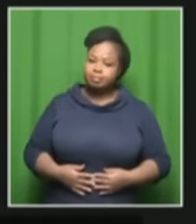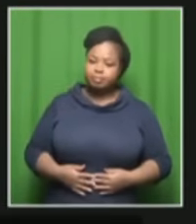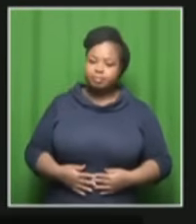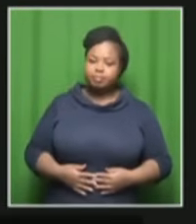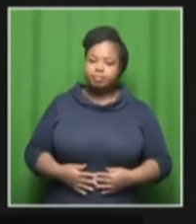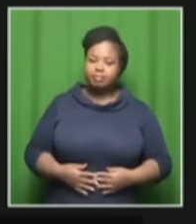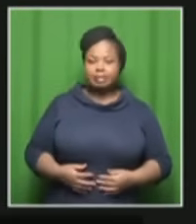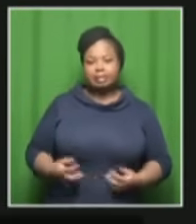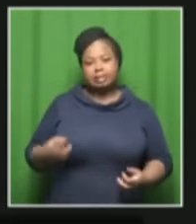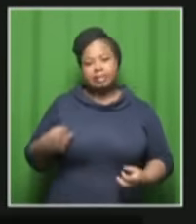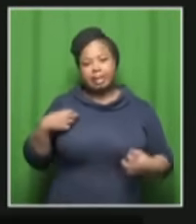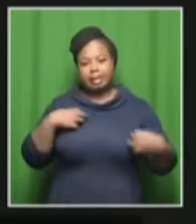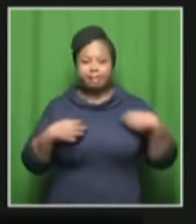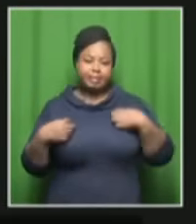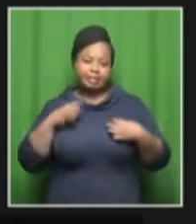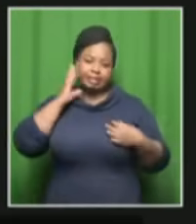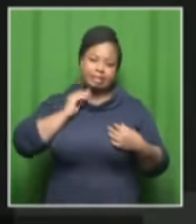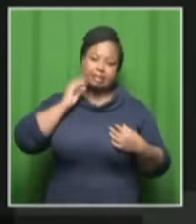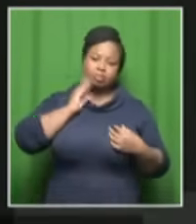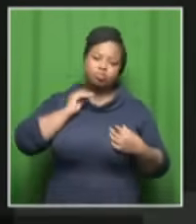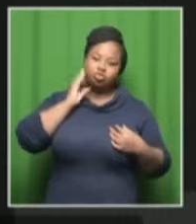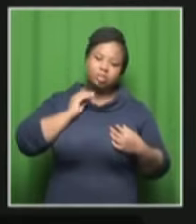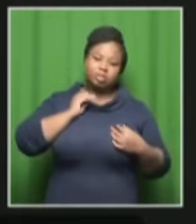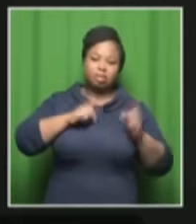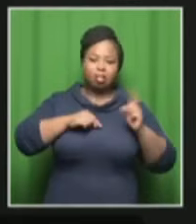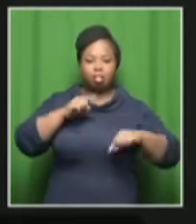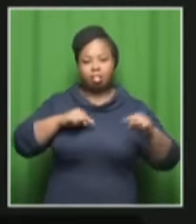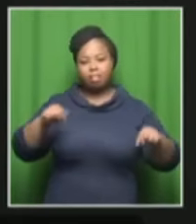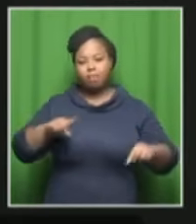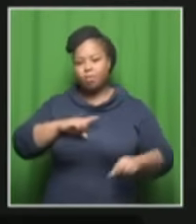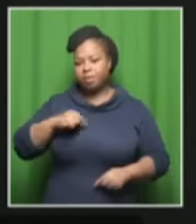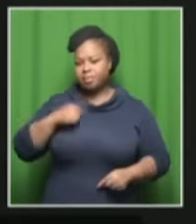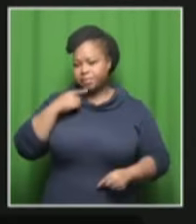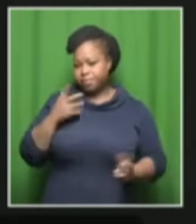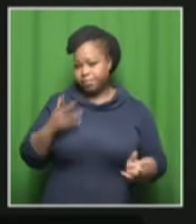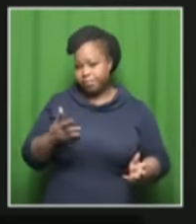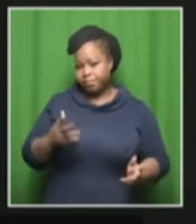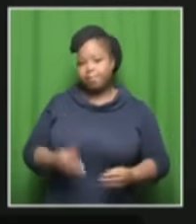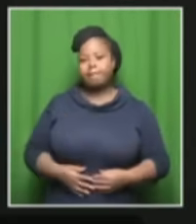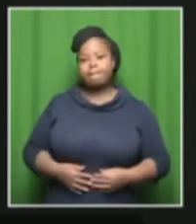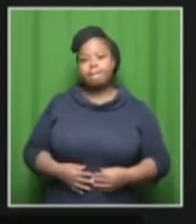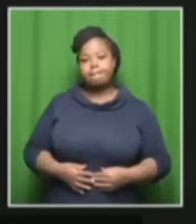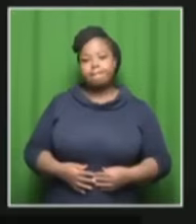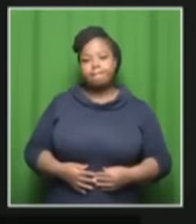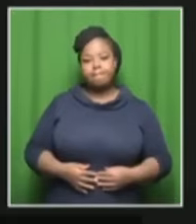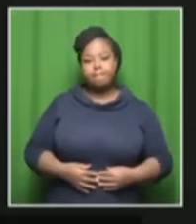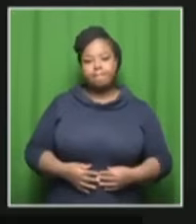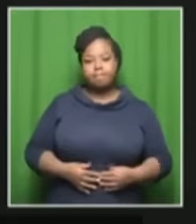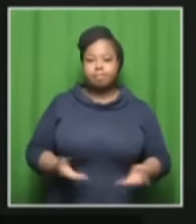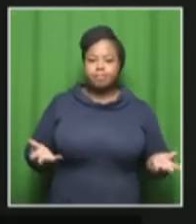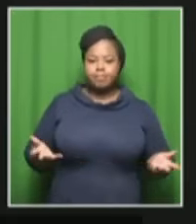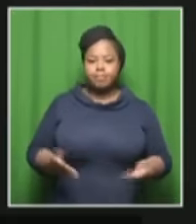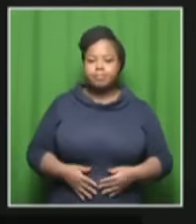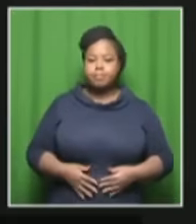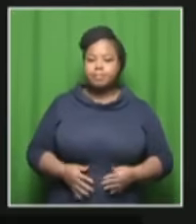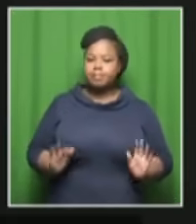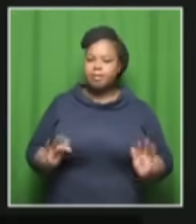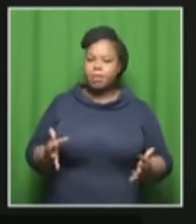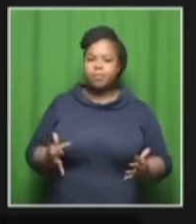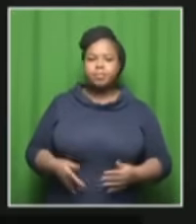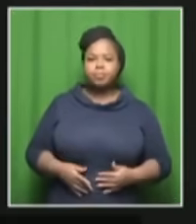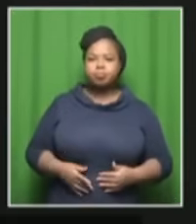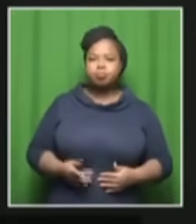it's a mixed experience. Now, why do I say that? Well, mixed in the sense of